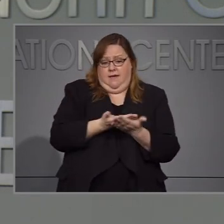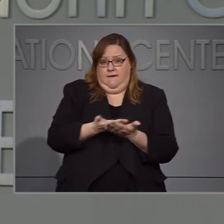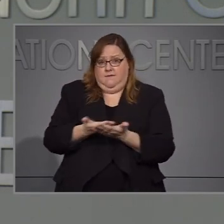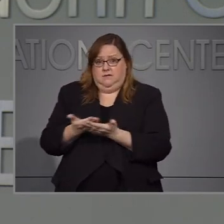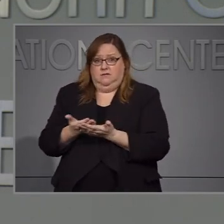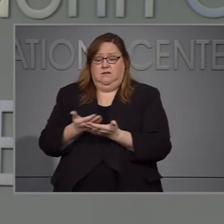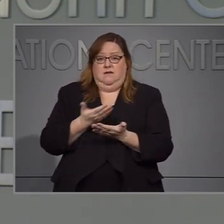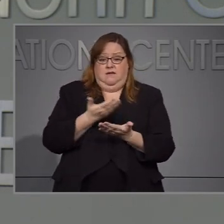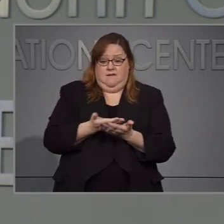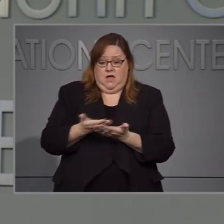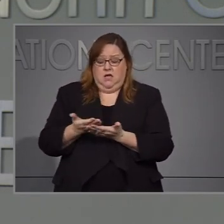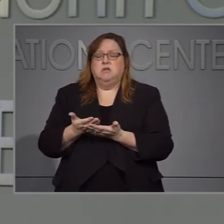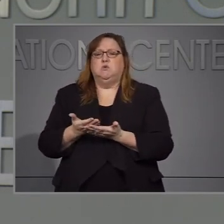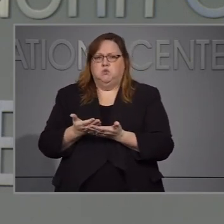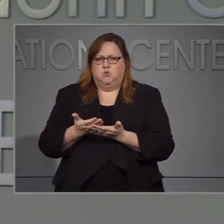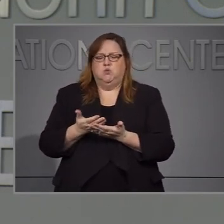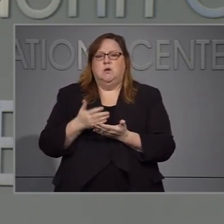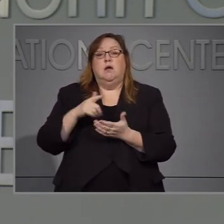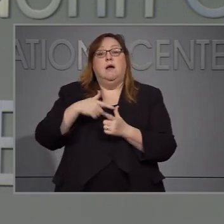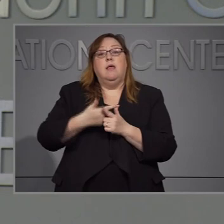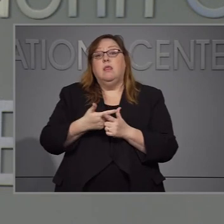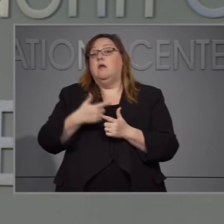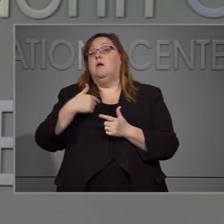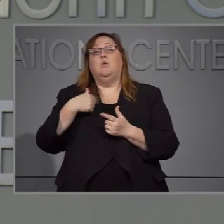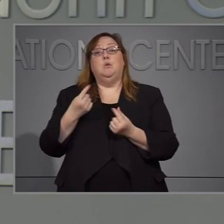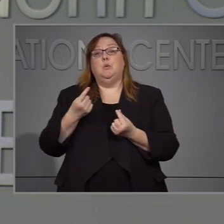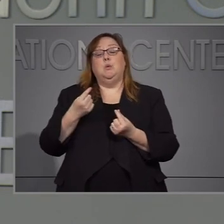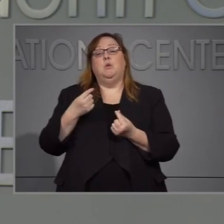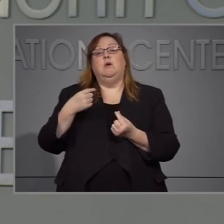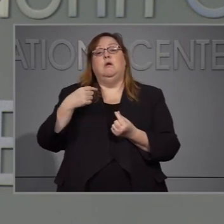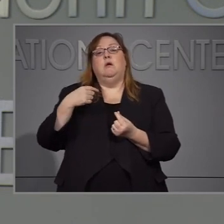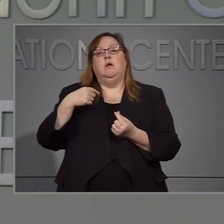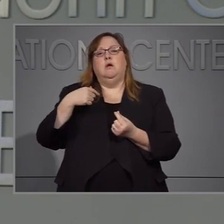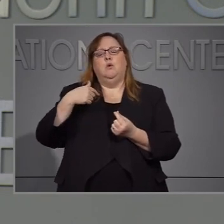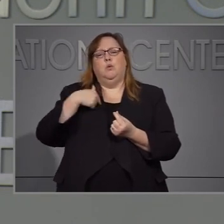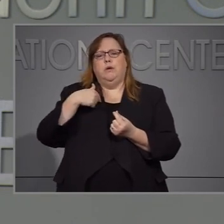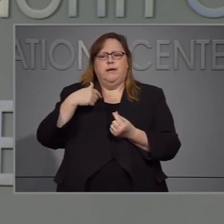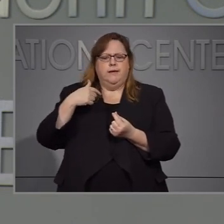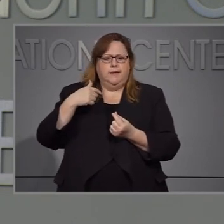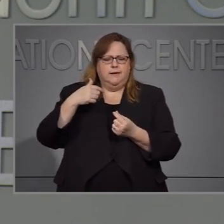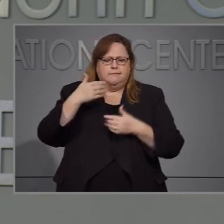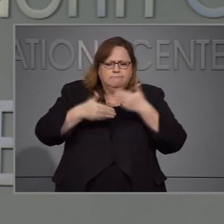before we would make that kind of decision statewide, we would go through that process.